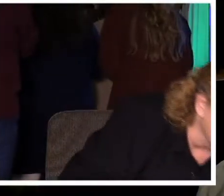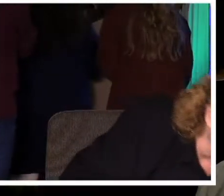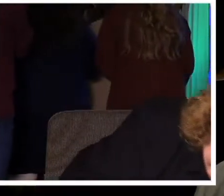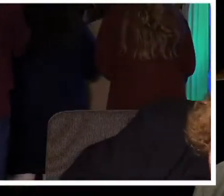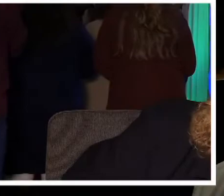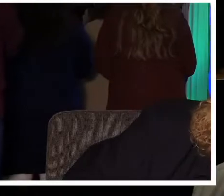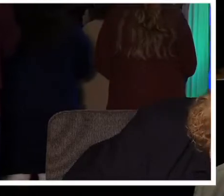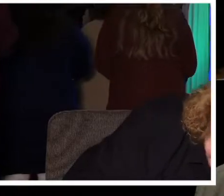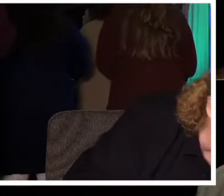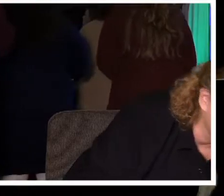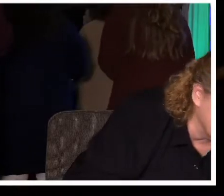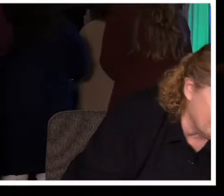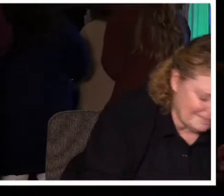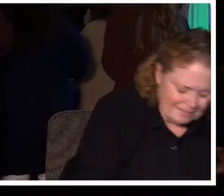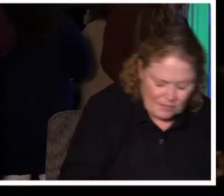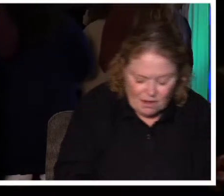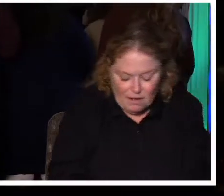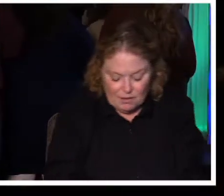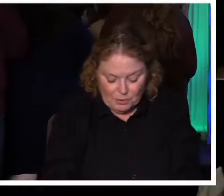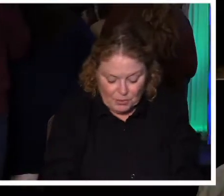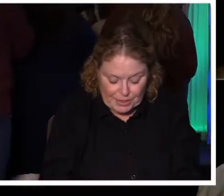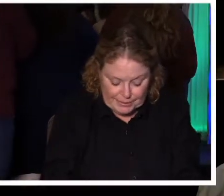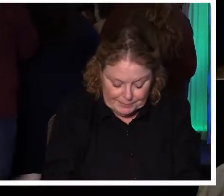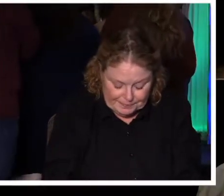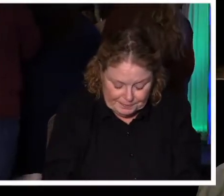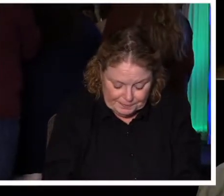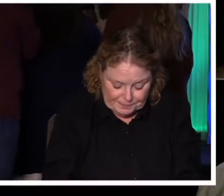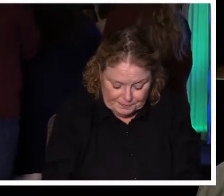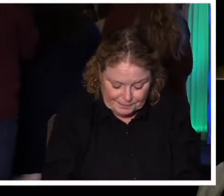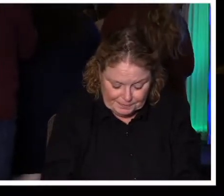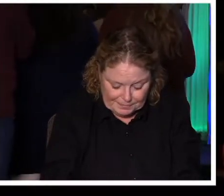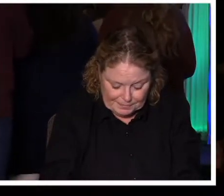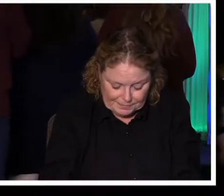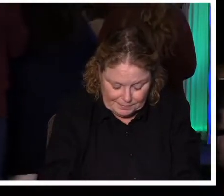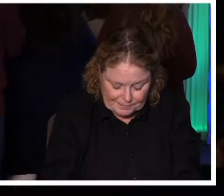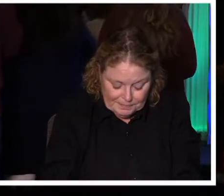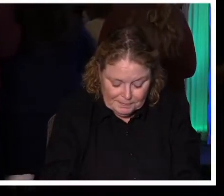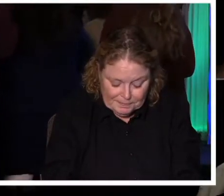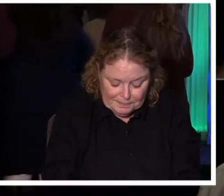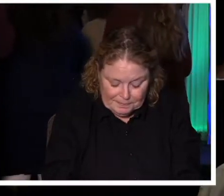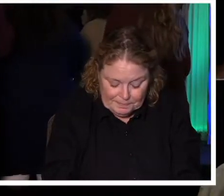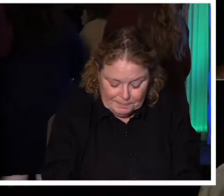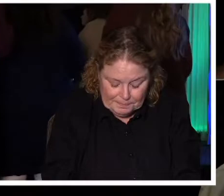There are moments of opportunity that are presented to us